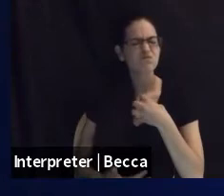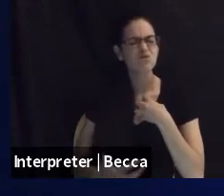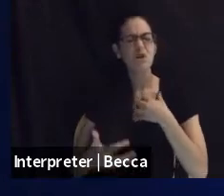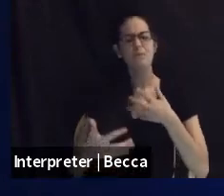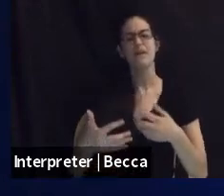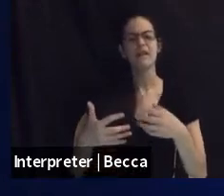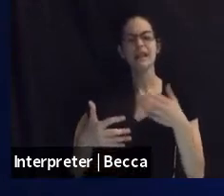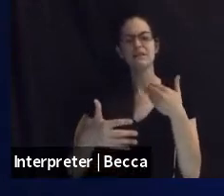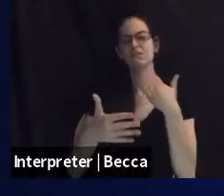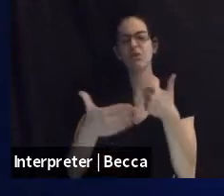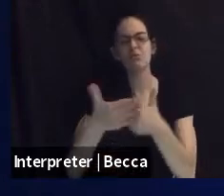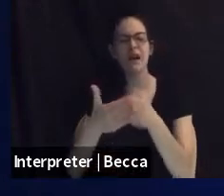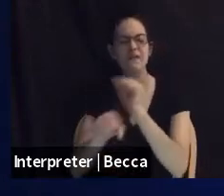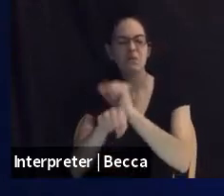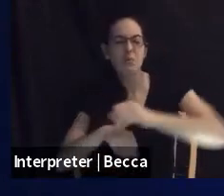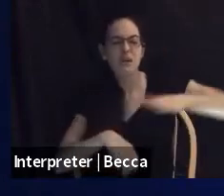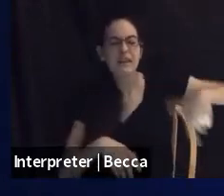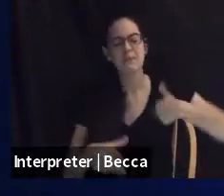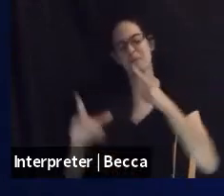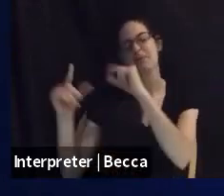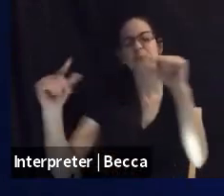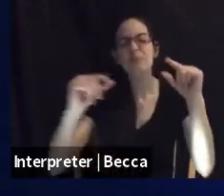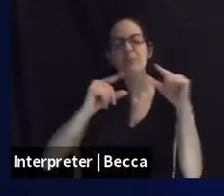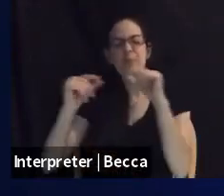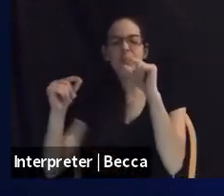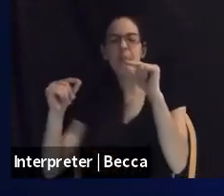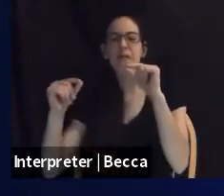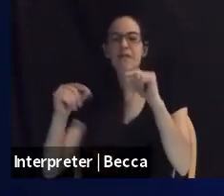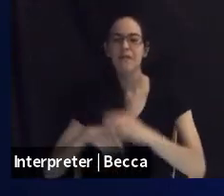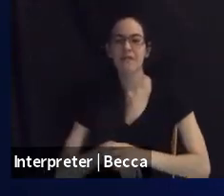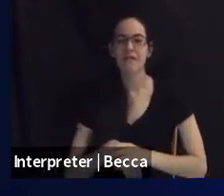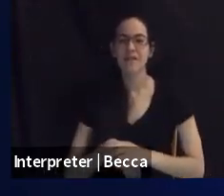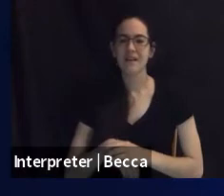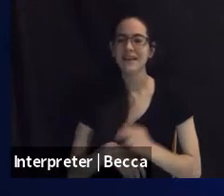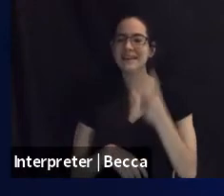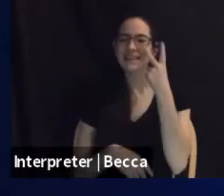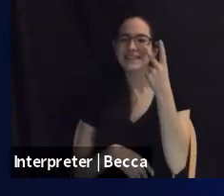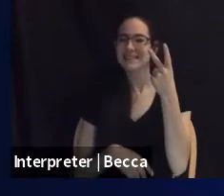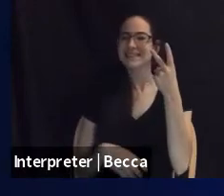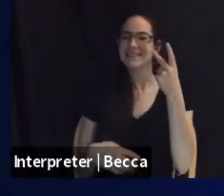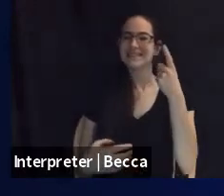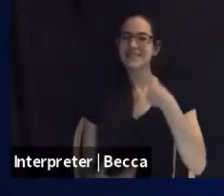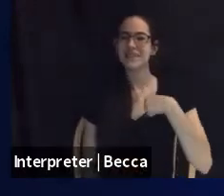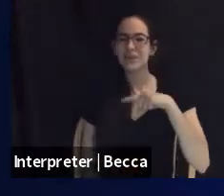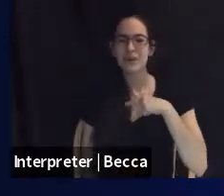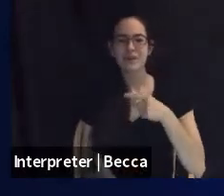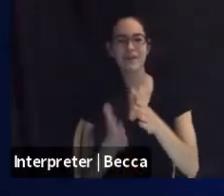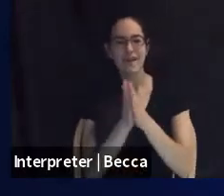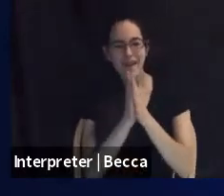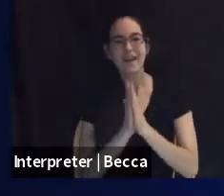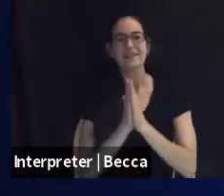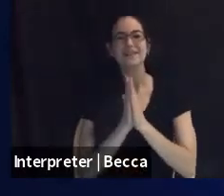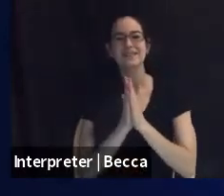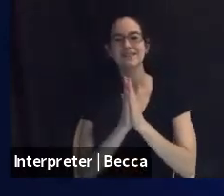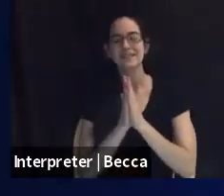always complain about people, maybe they gossip. See, we're asked to emulate characteristics